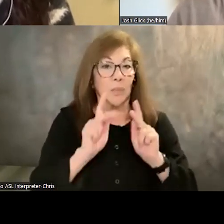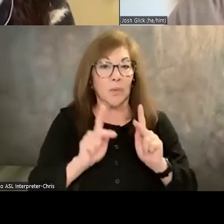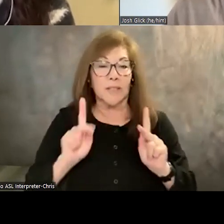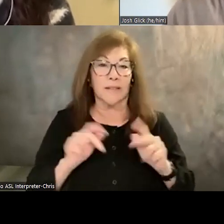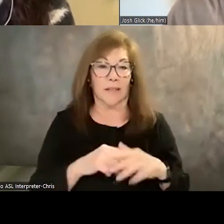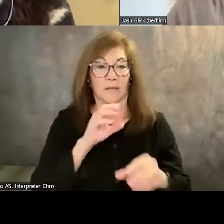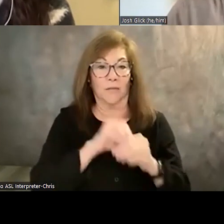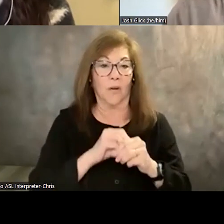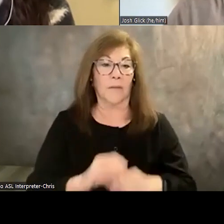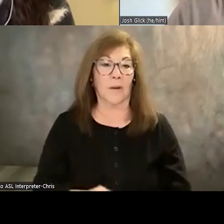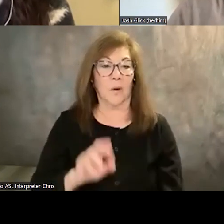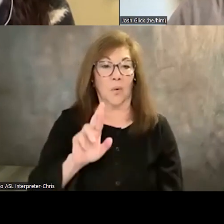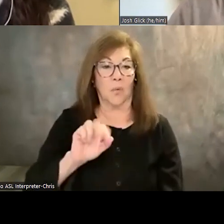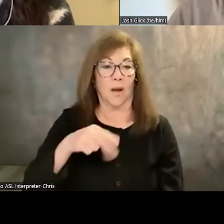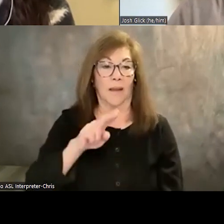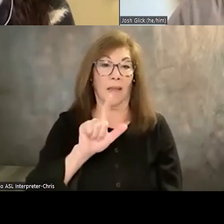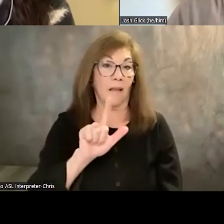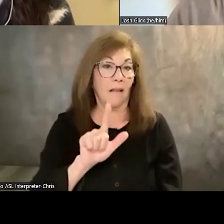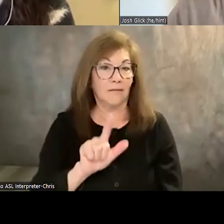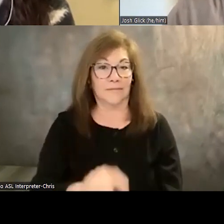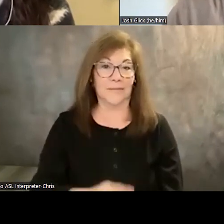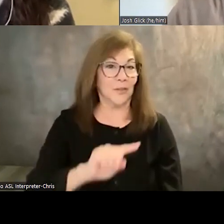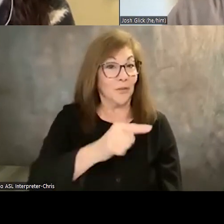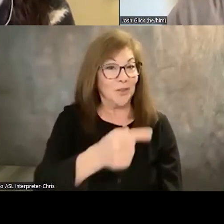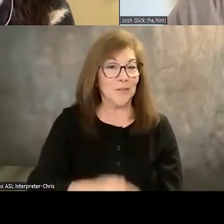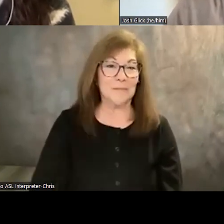Raquel, you're up first.